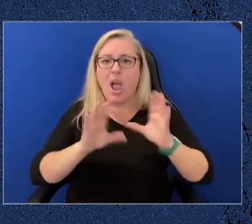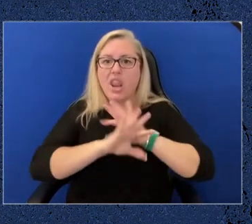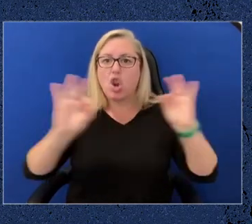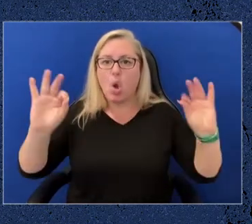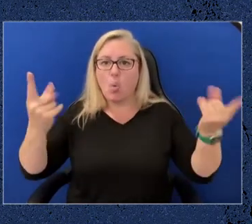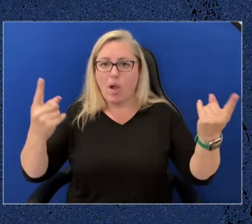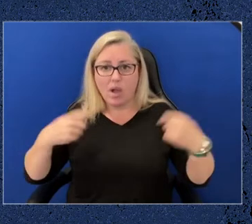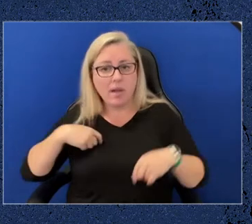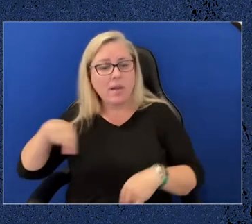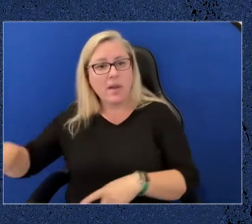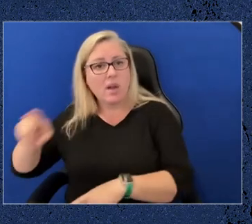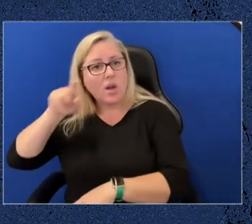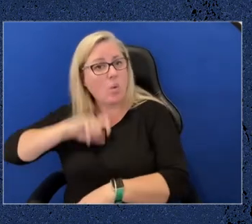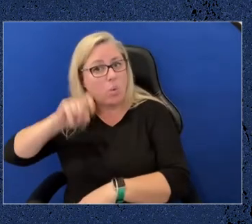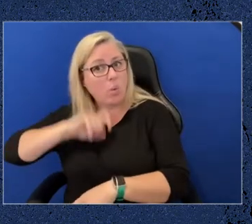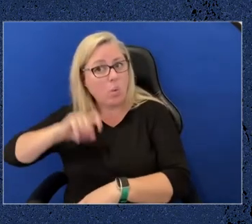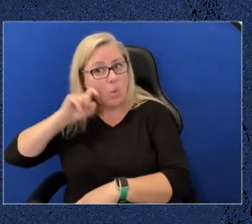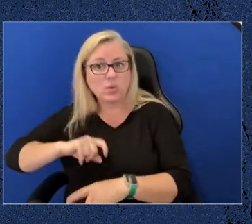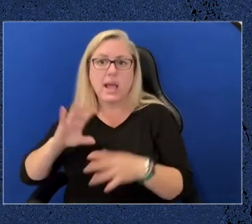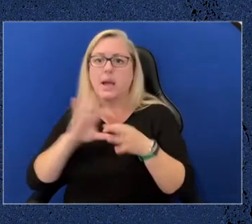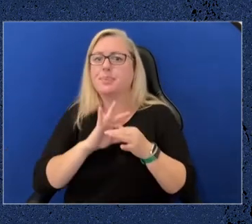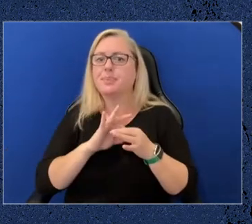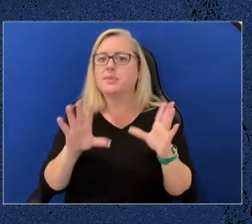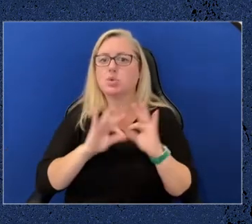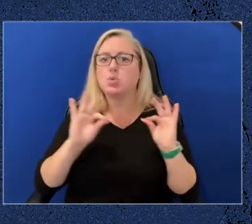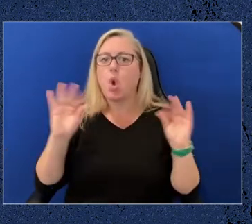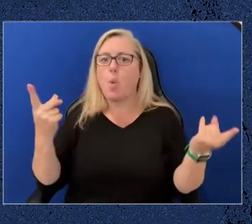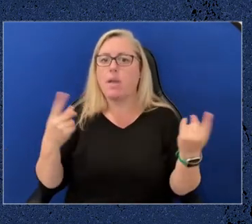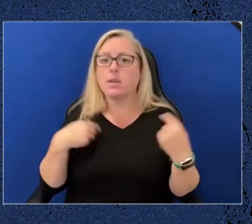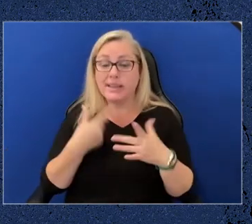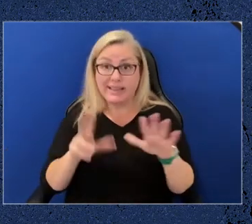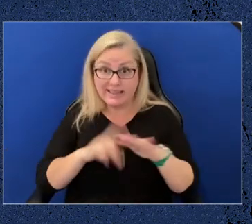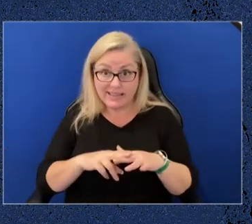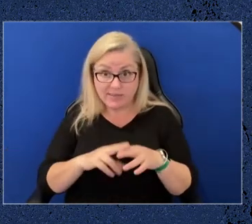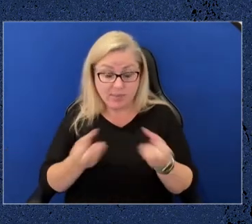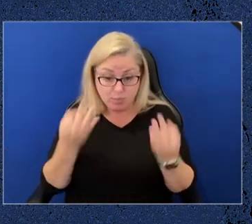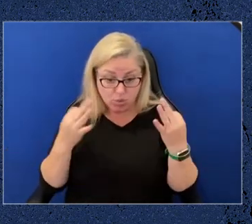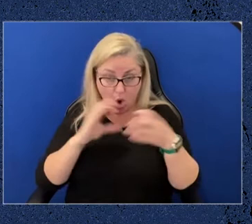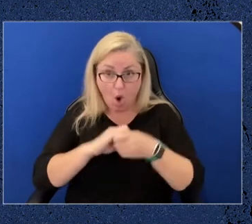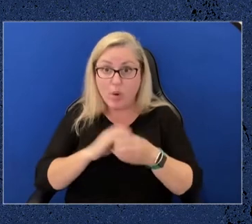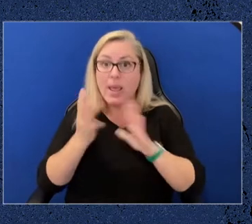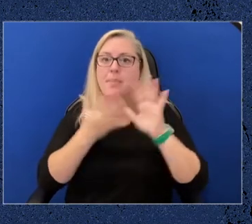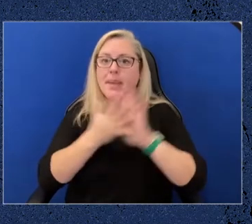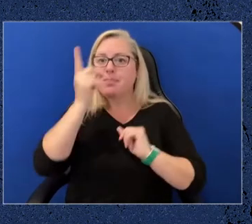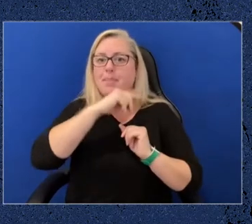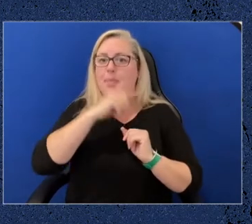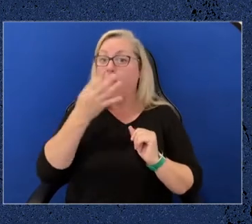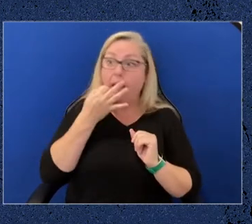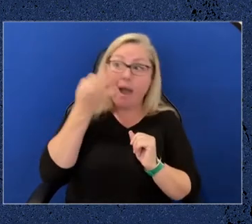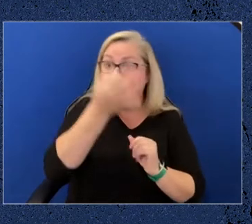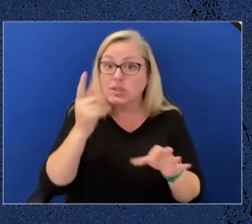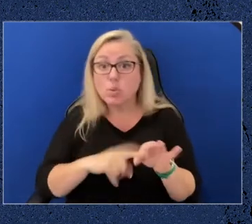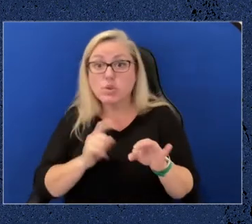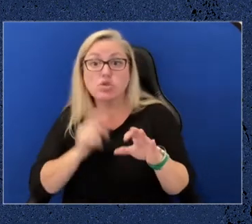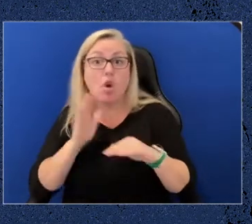dead language for water. So the water belongs to no one. So if the water belongs to no one, then people who came in and took this land didn't need to ask any questions about